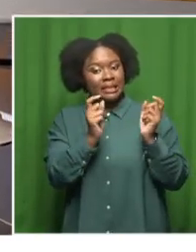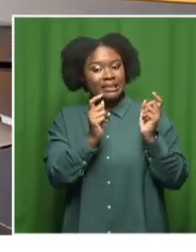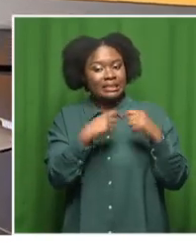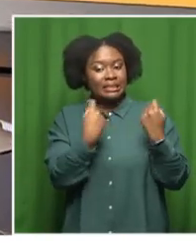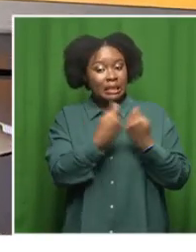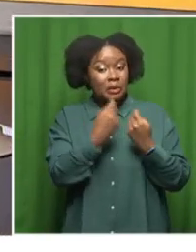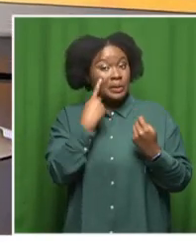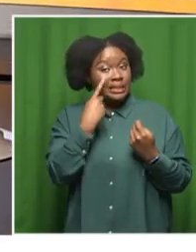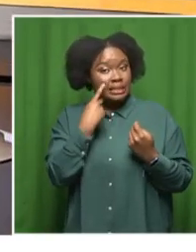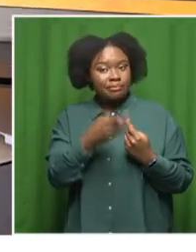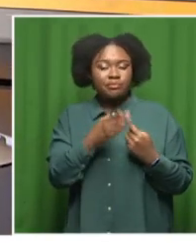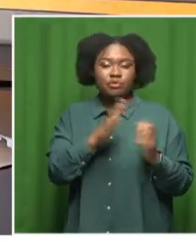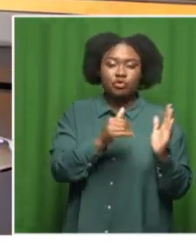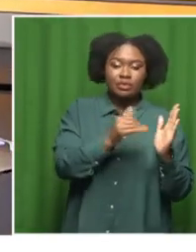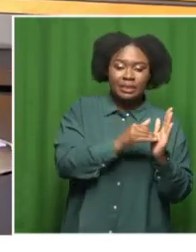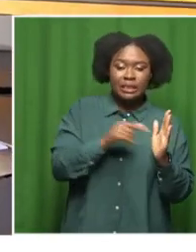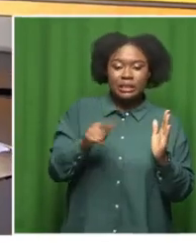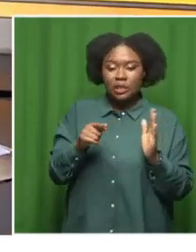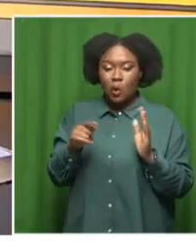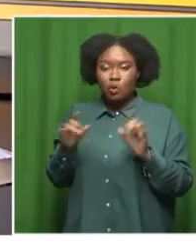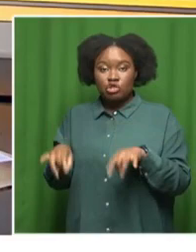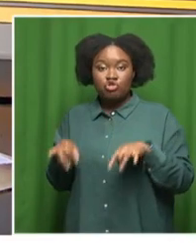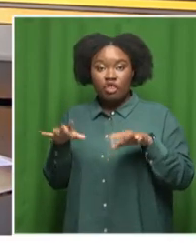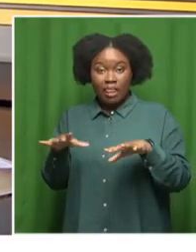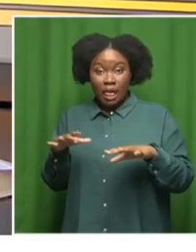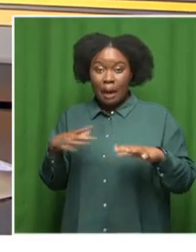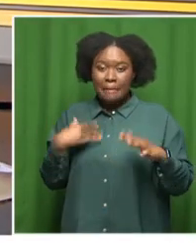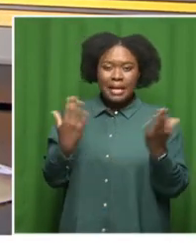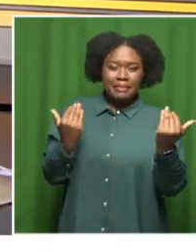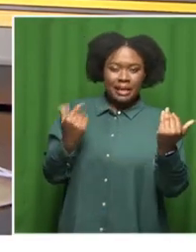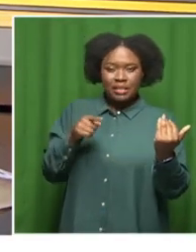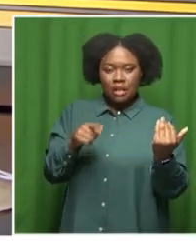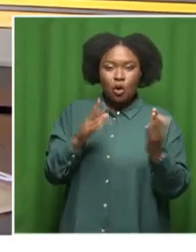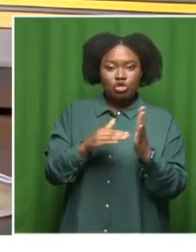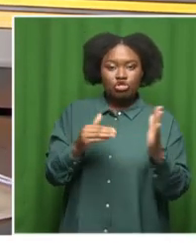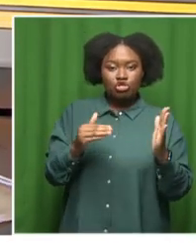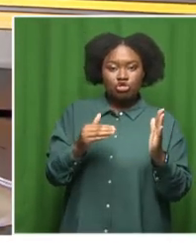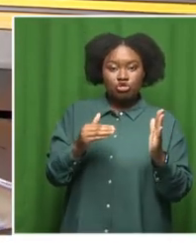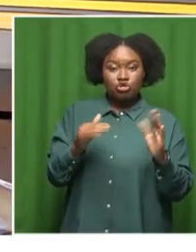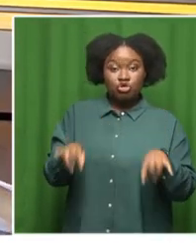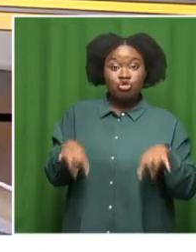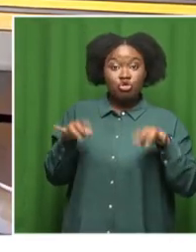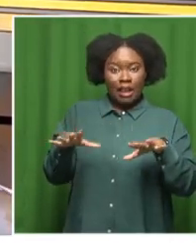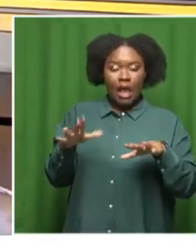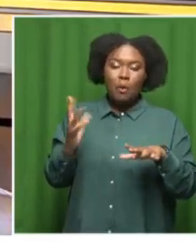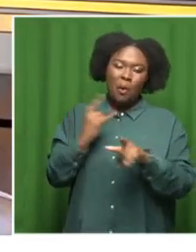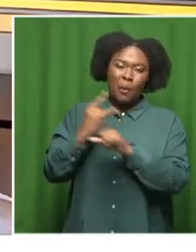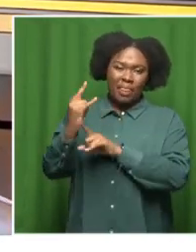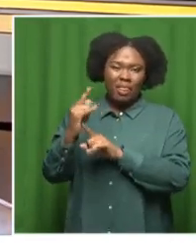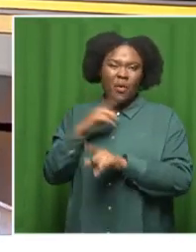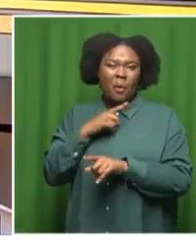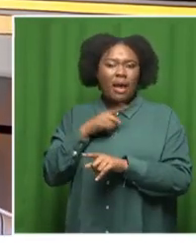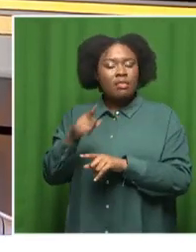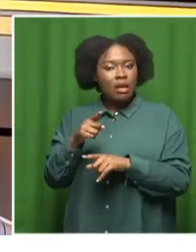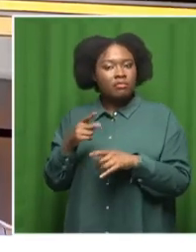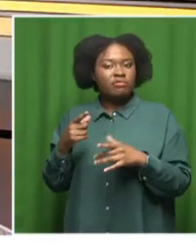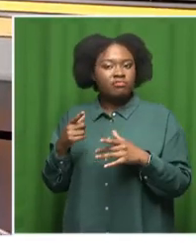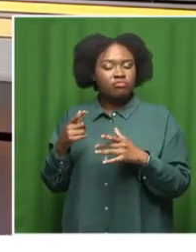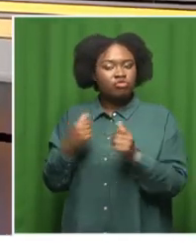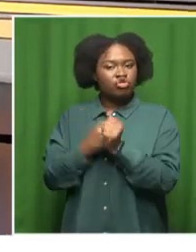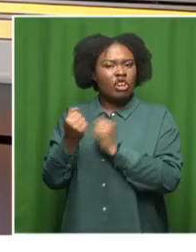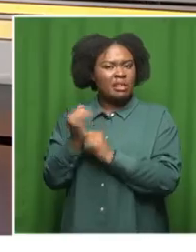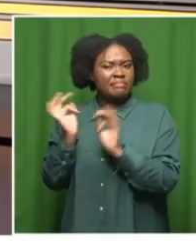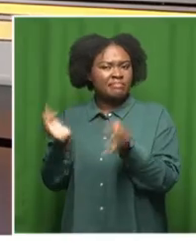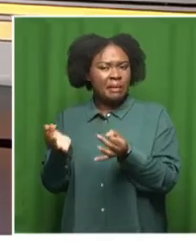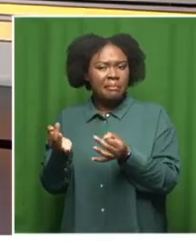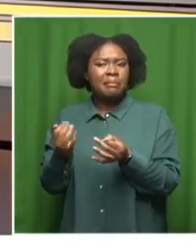New Zealand and Australia. You expect that Australia is probably going to win that because they're going into that game with a bit more form than